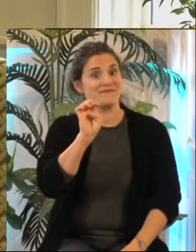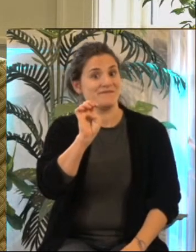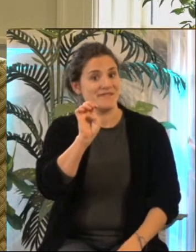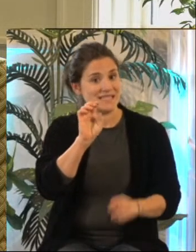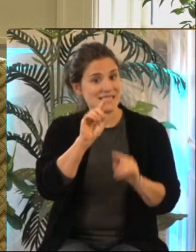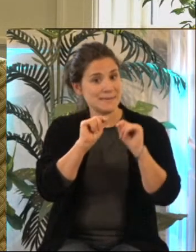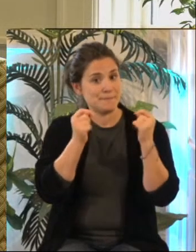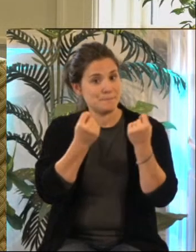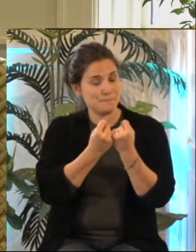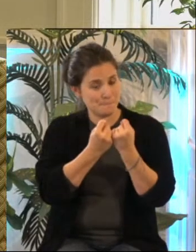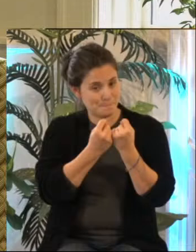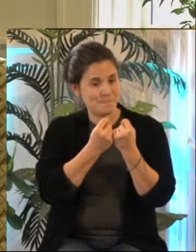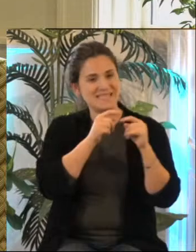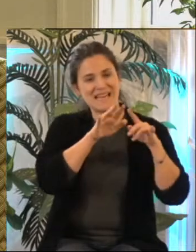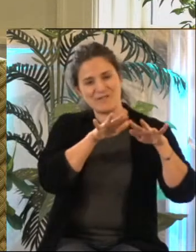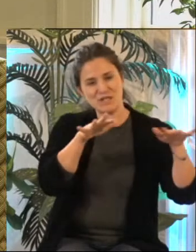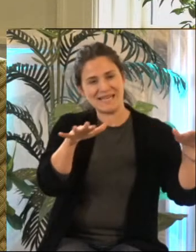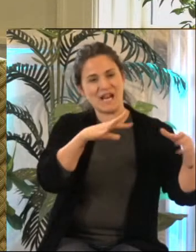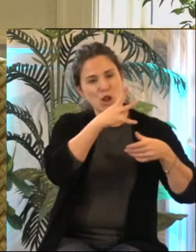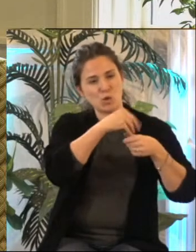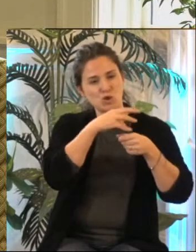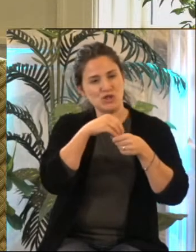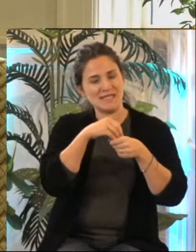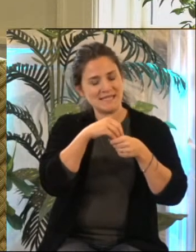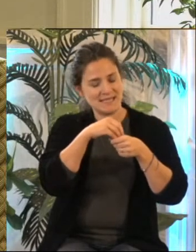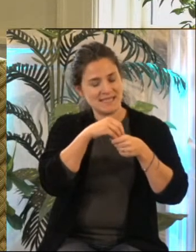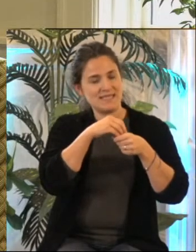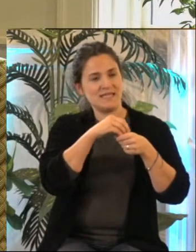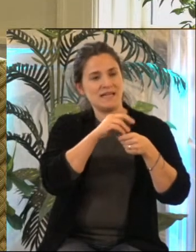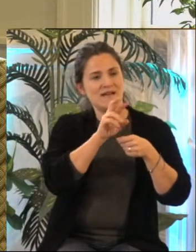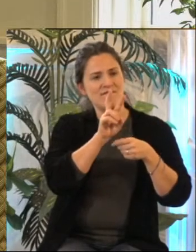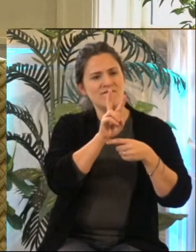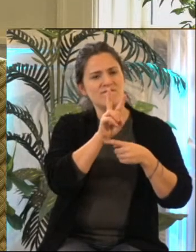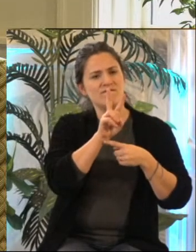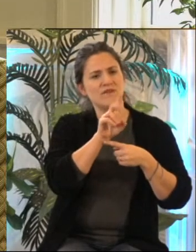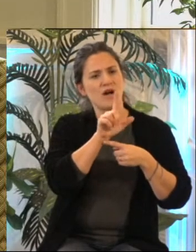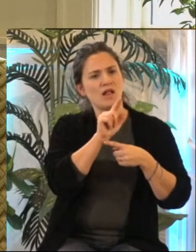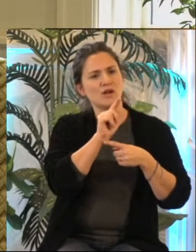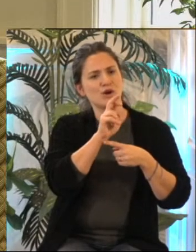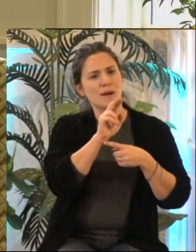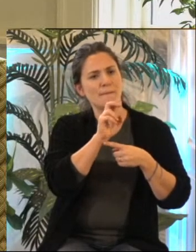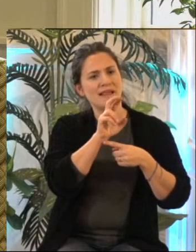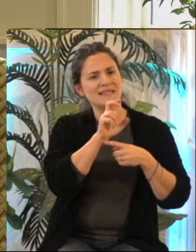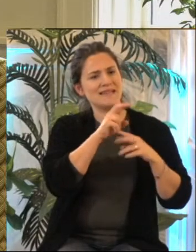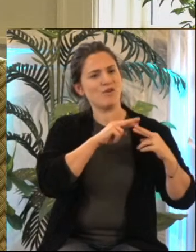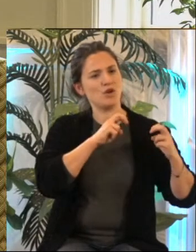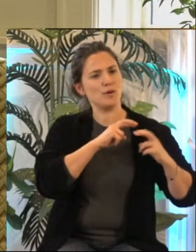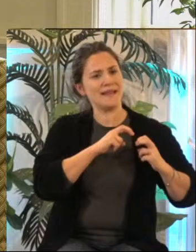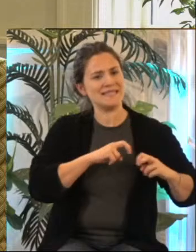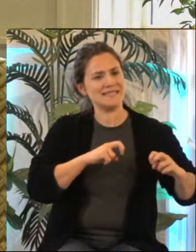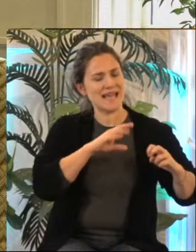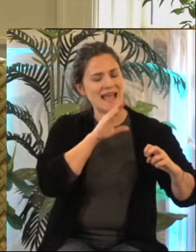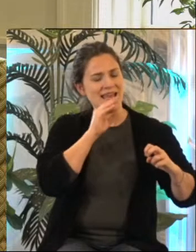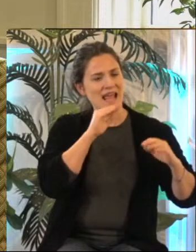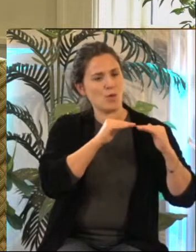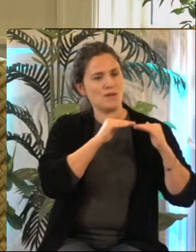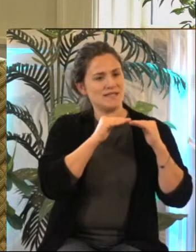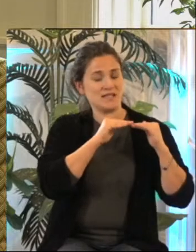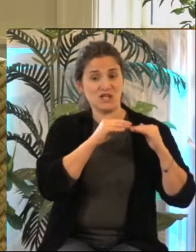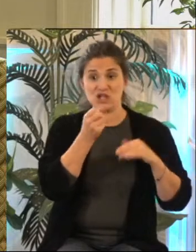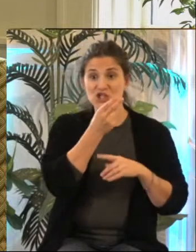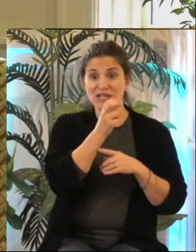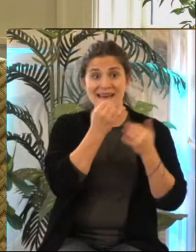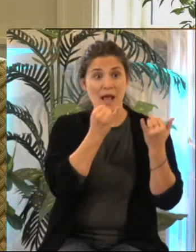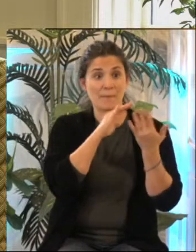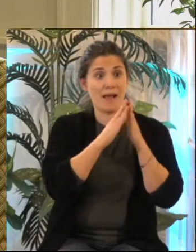team here at All Souls. And she's also a member of, she's actually the director now of the